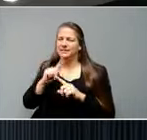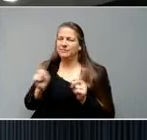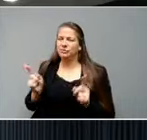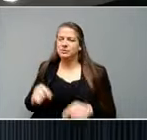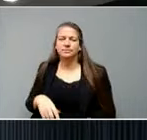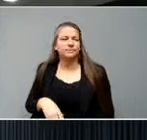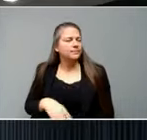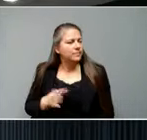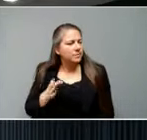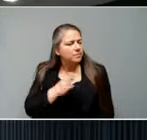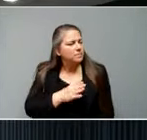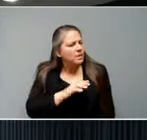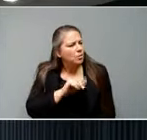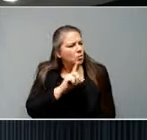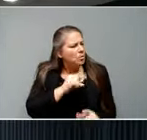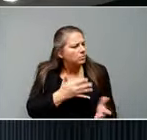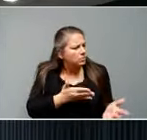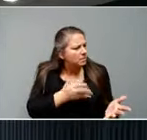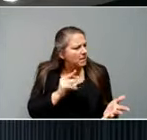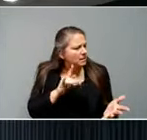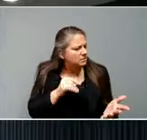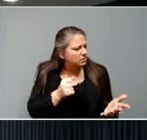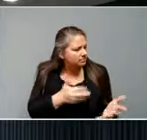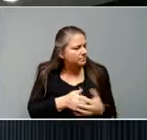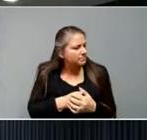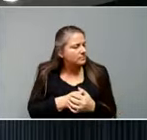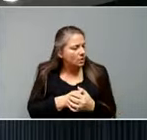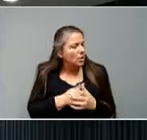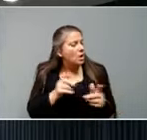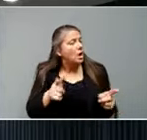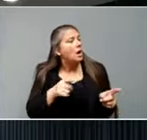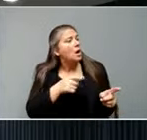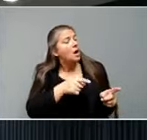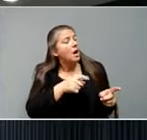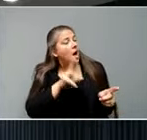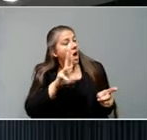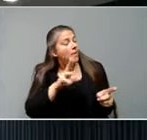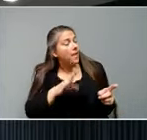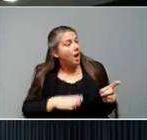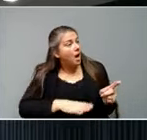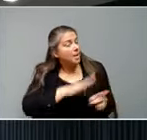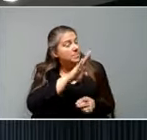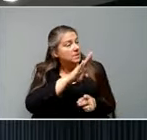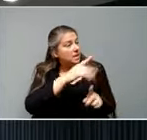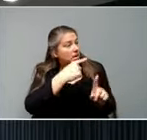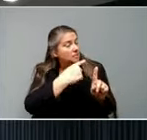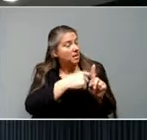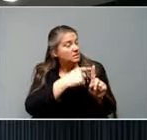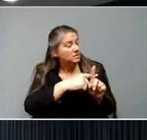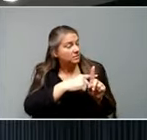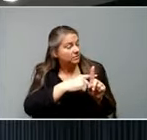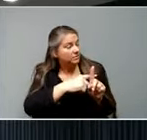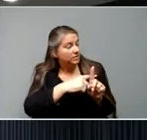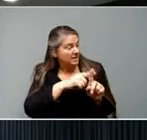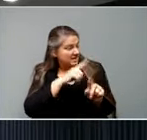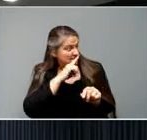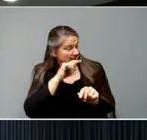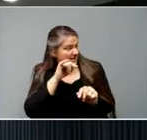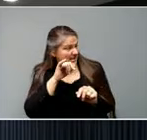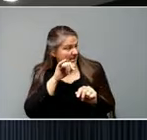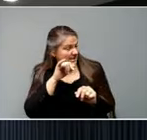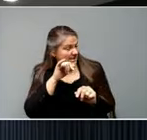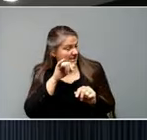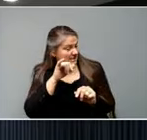Hi, Governor. Is the uptick in weekly Kentucky cases a warning of what's to come, especially as colder